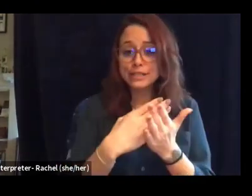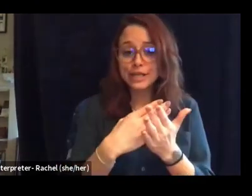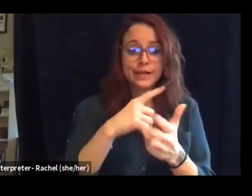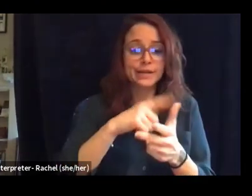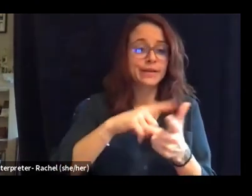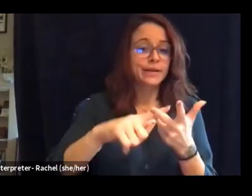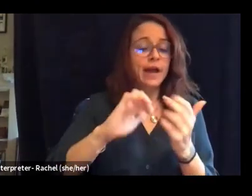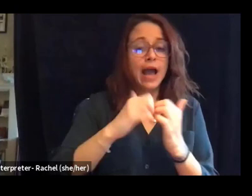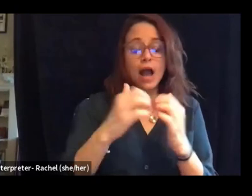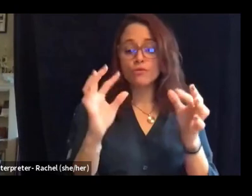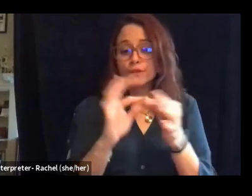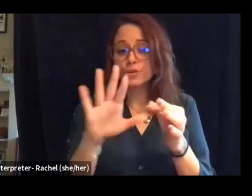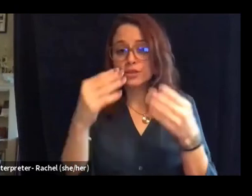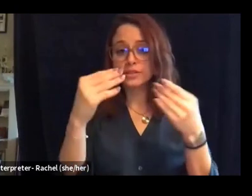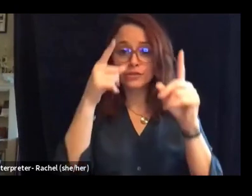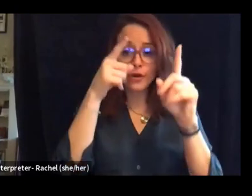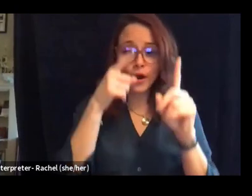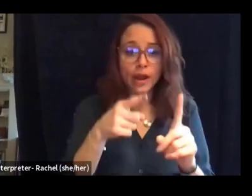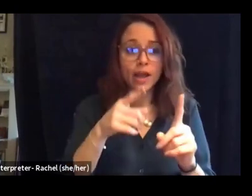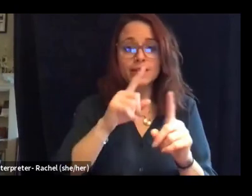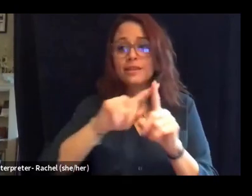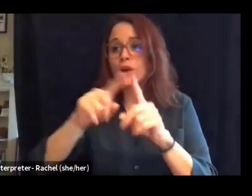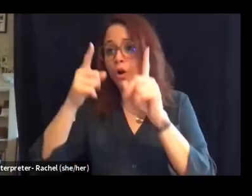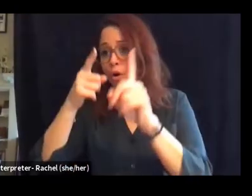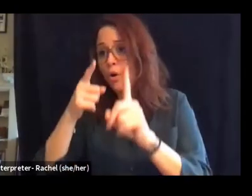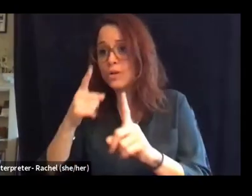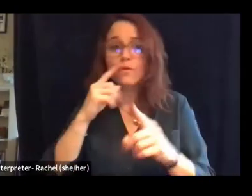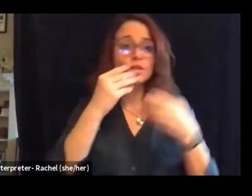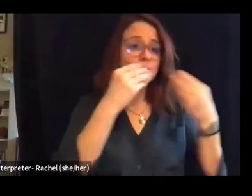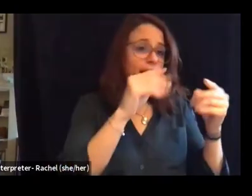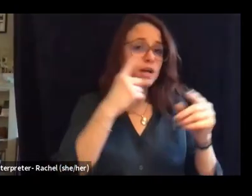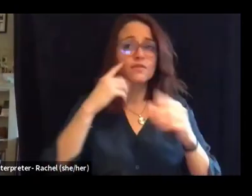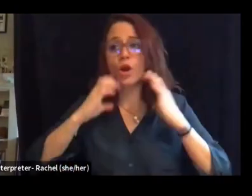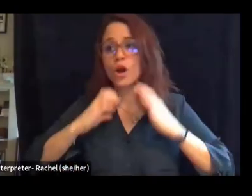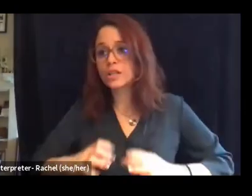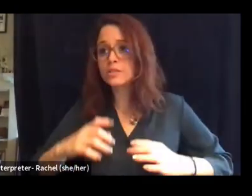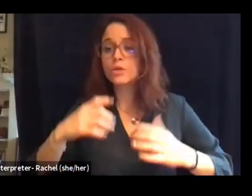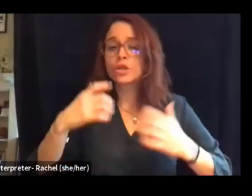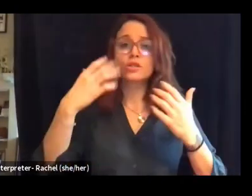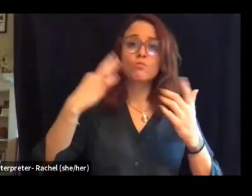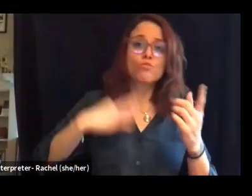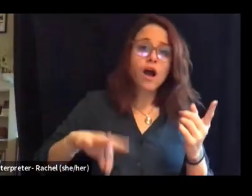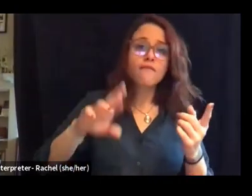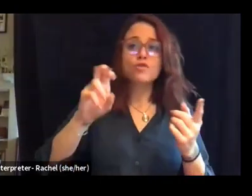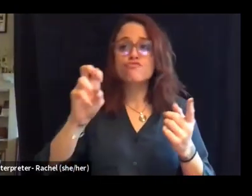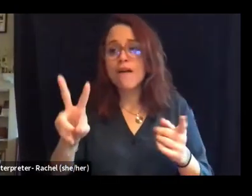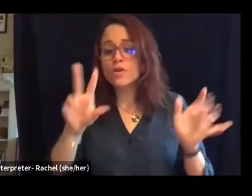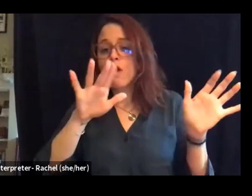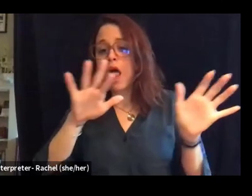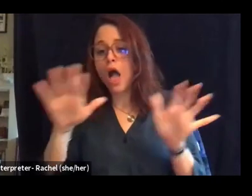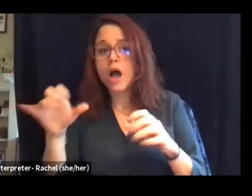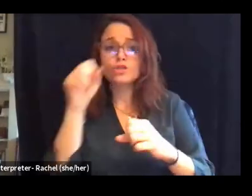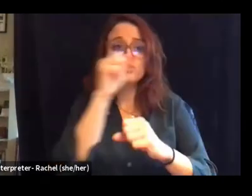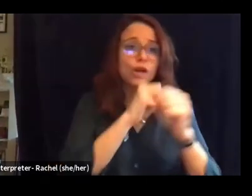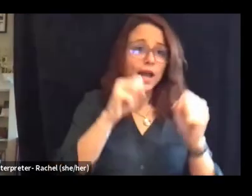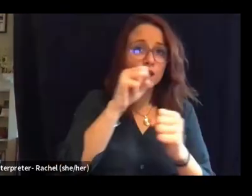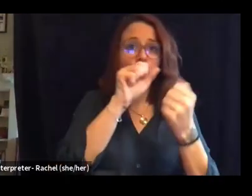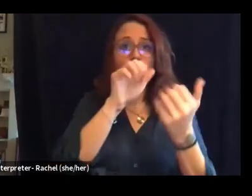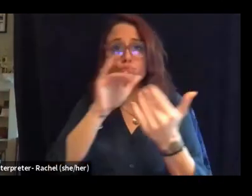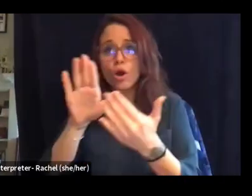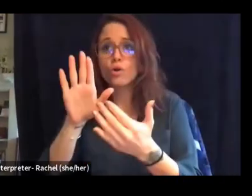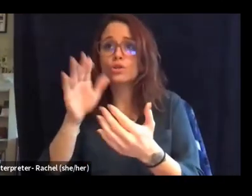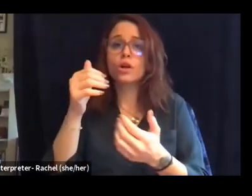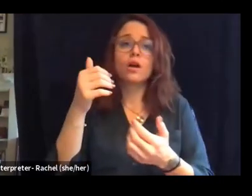related to your sales target? What are the tactics that you're going to use which tactics are going to be successful for